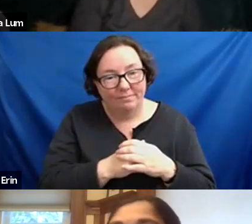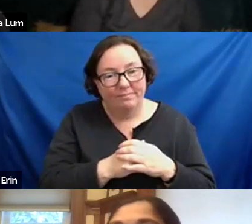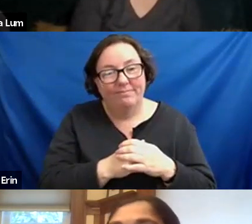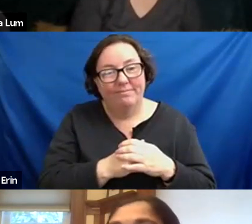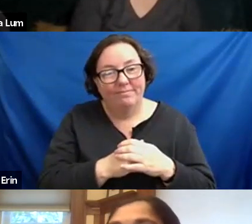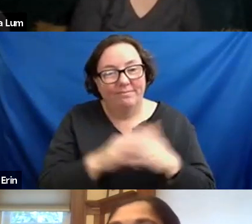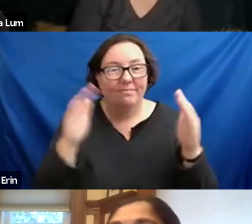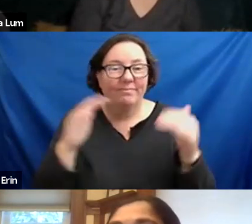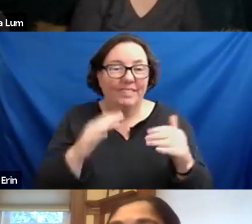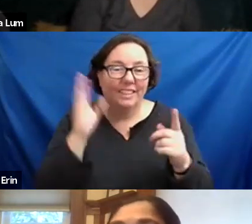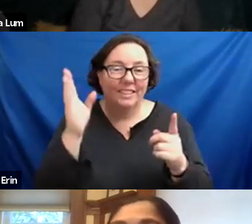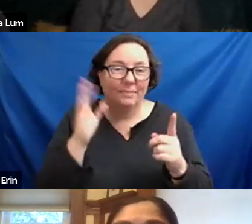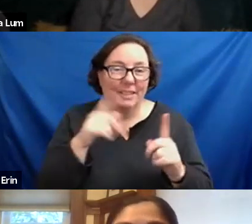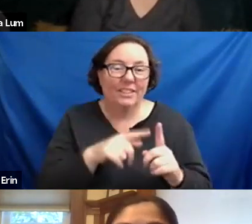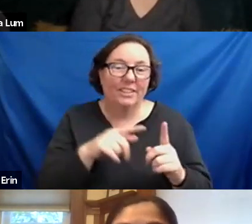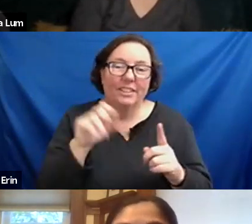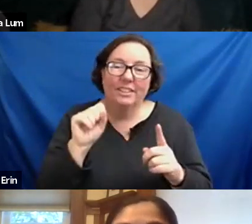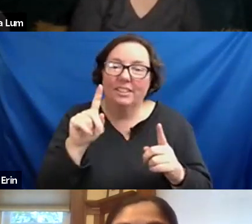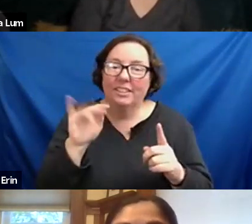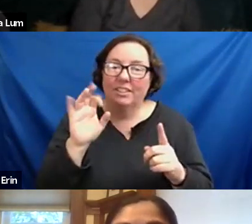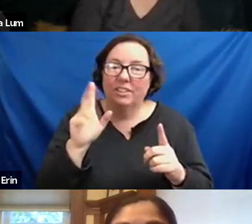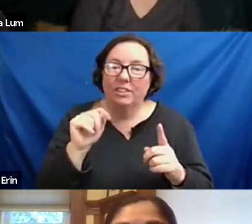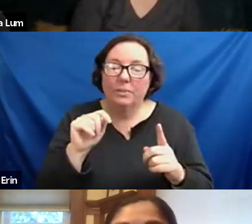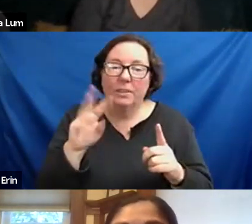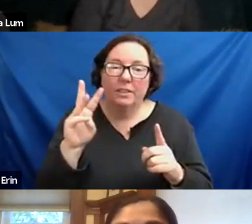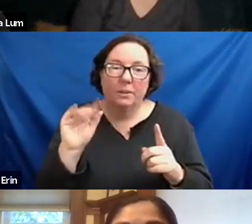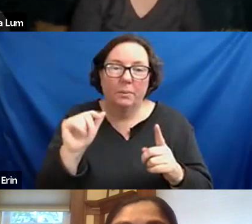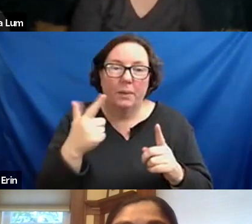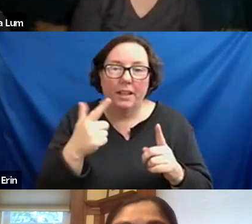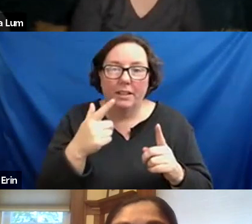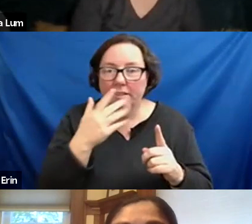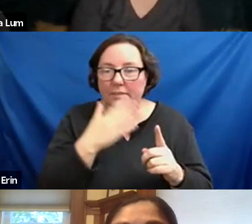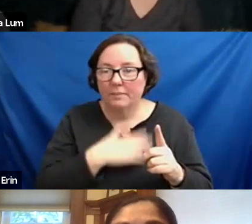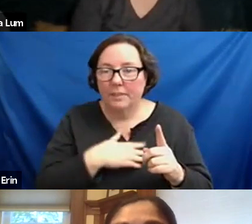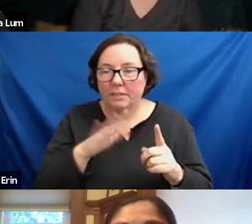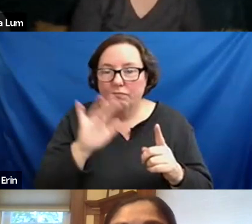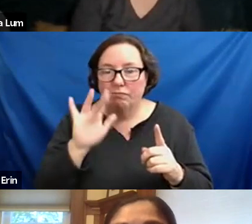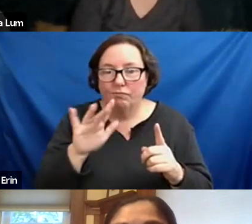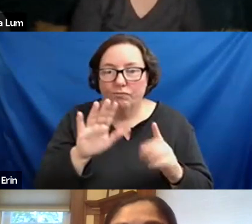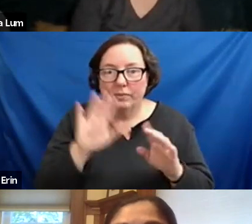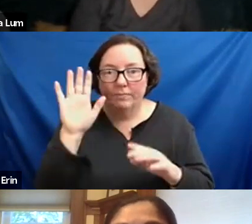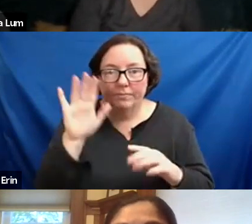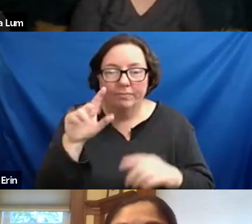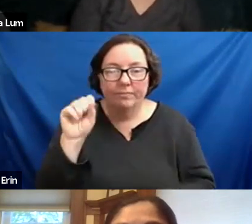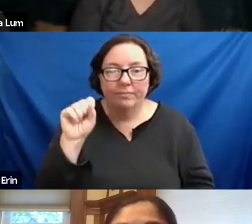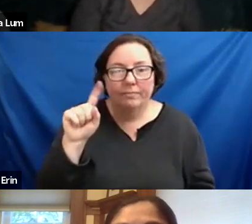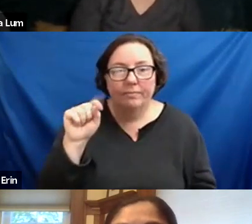Next speaker is Stuart Wang. Please raise your hand, Stuart.